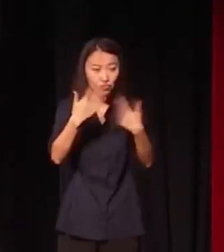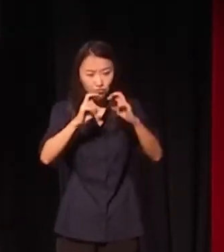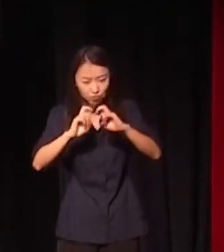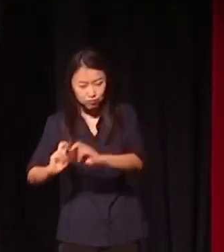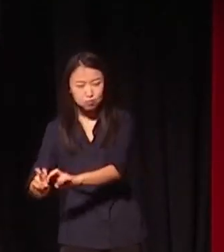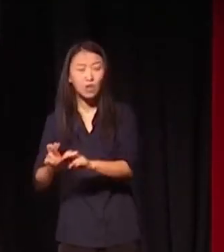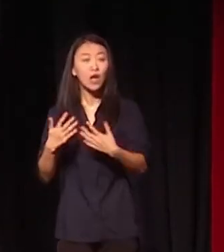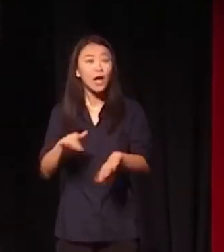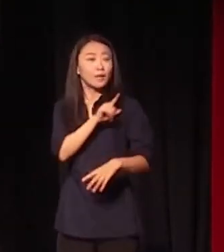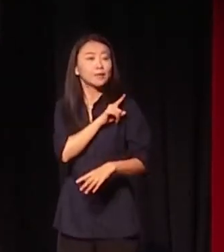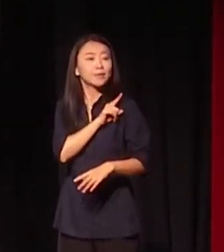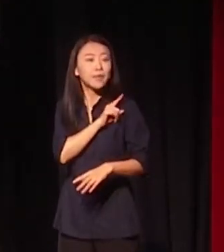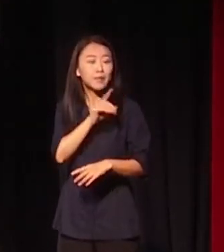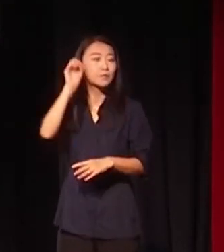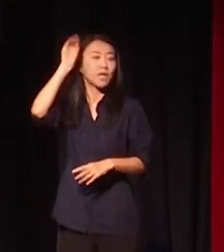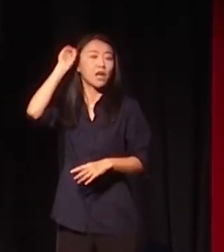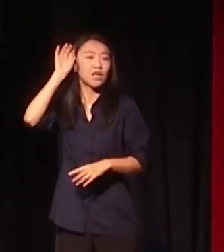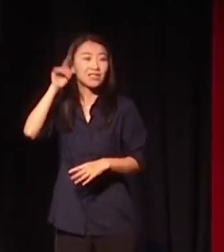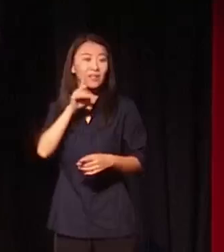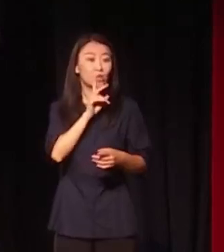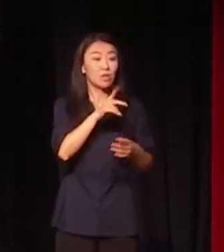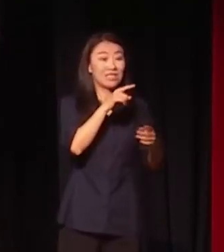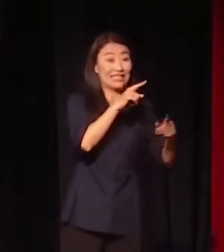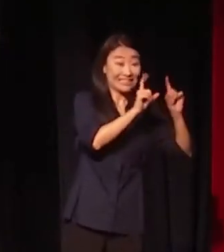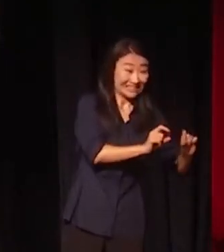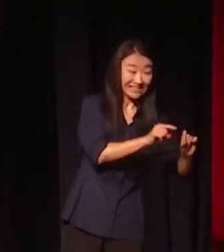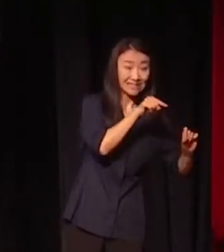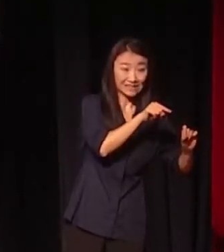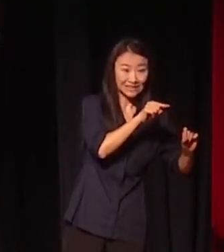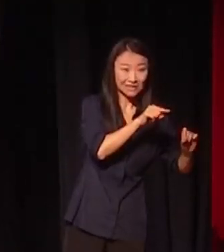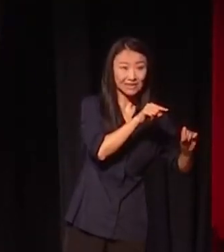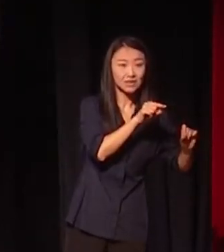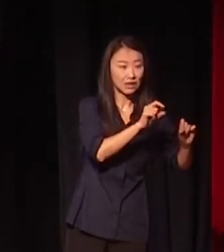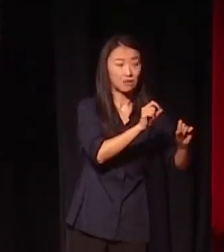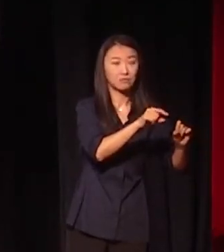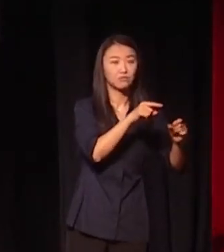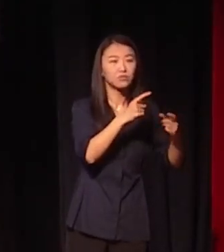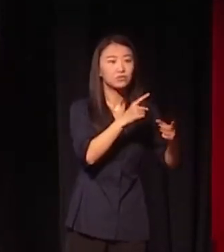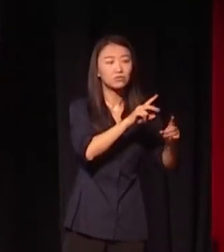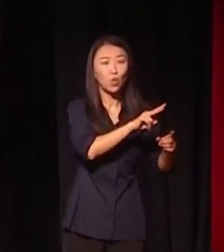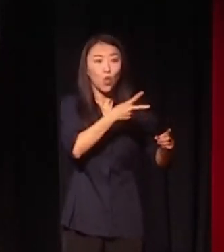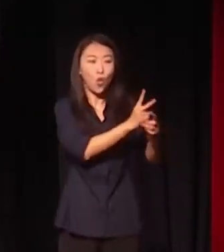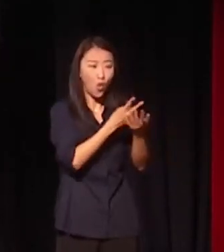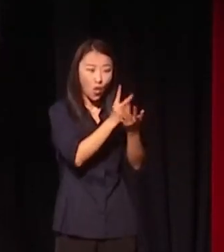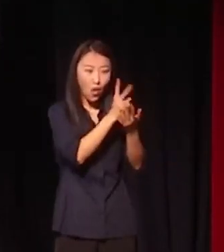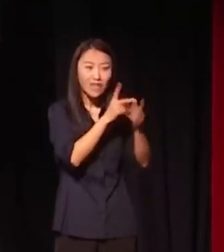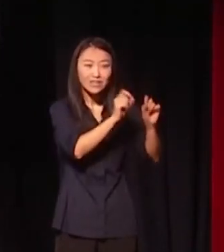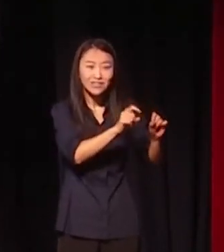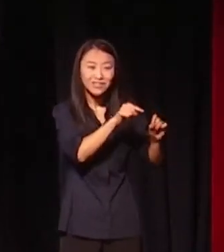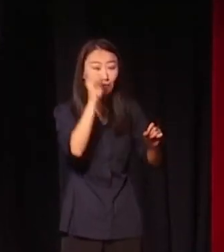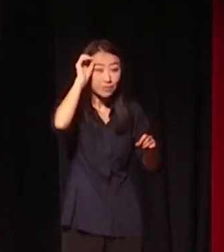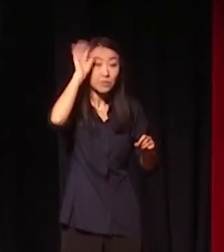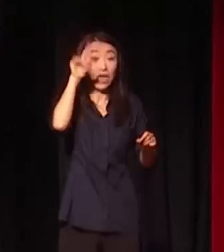these threshold concepts that she proposed around sense and meaning making. It was very much from her experiences. So that would be called generation